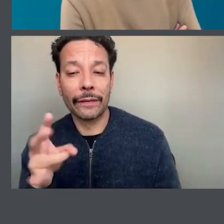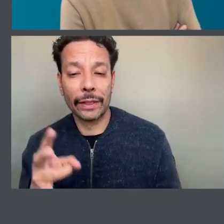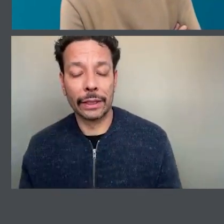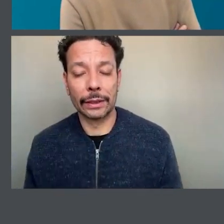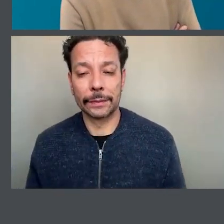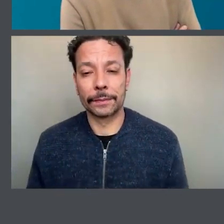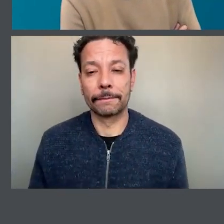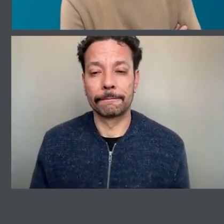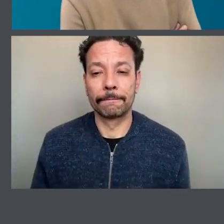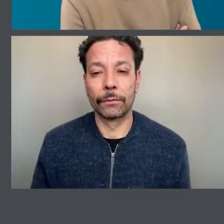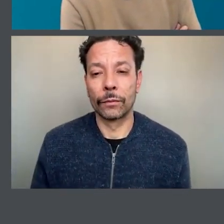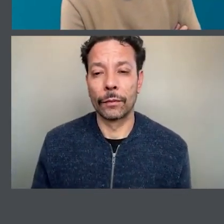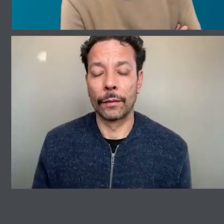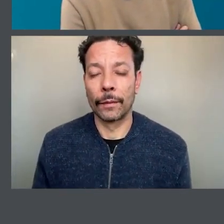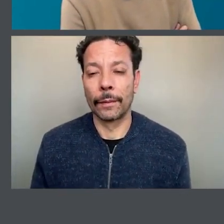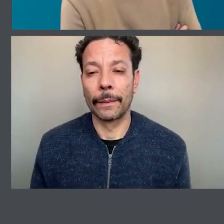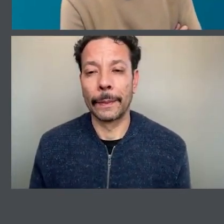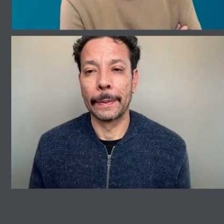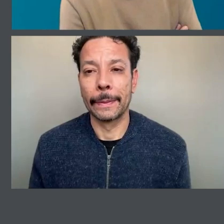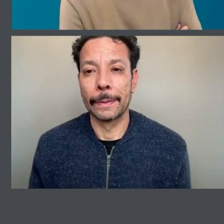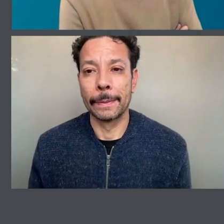17.